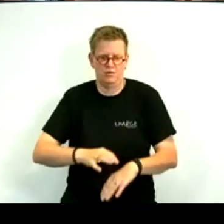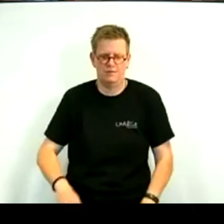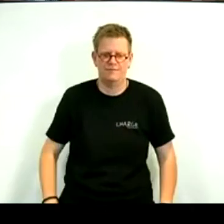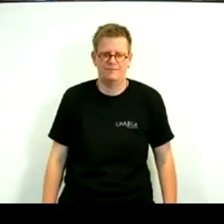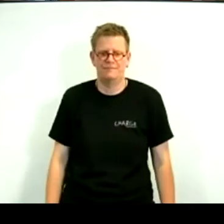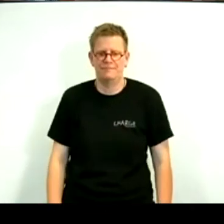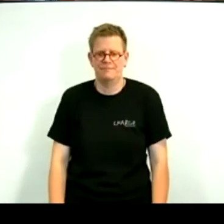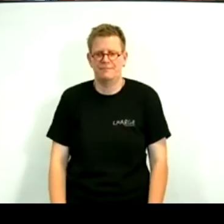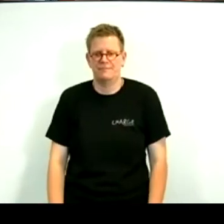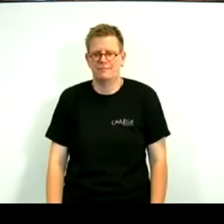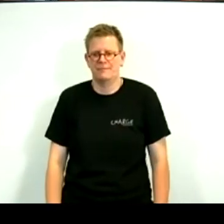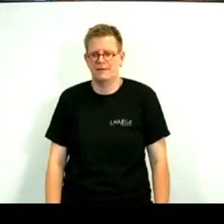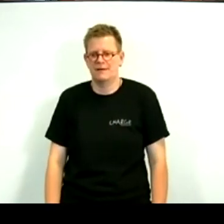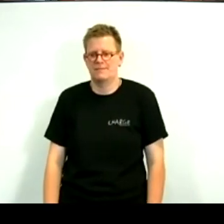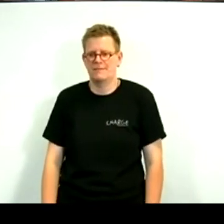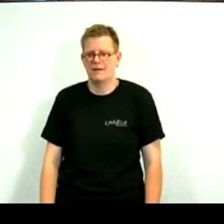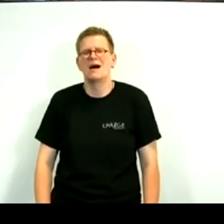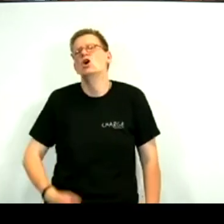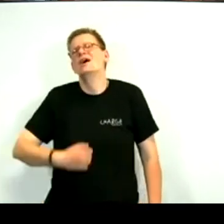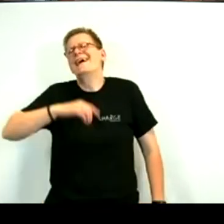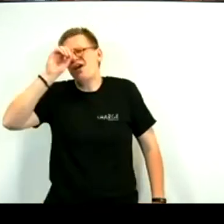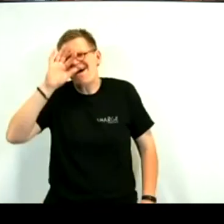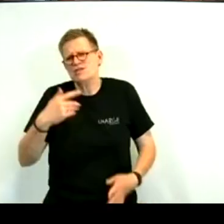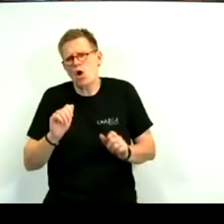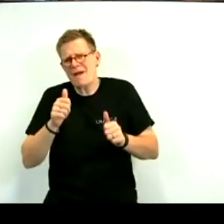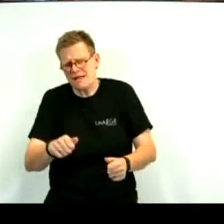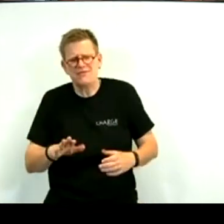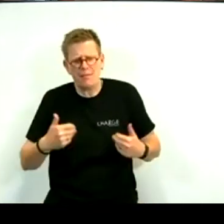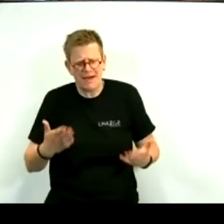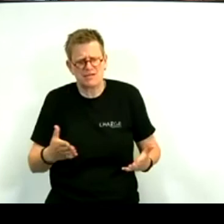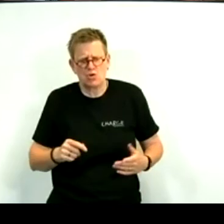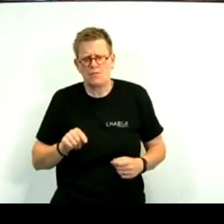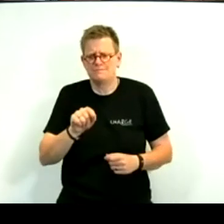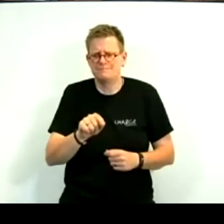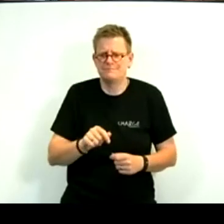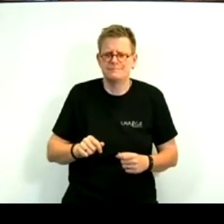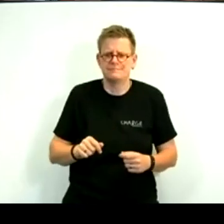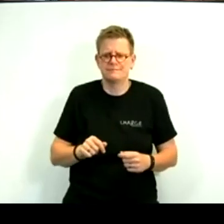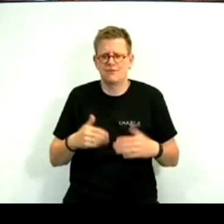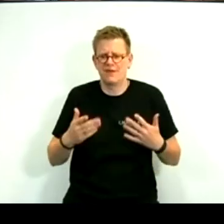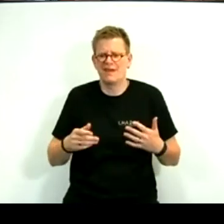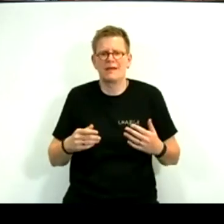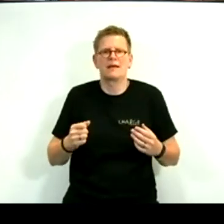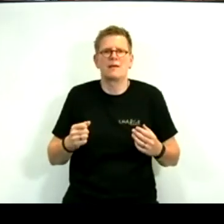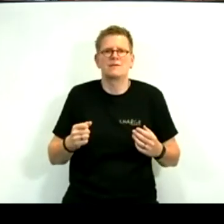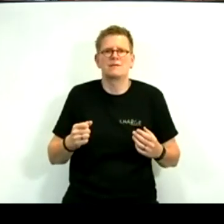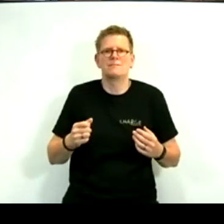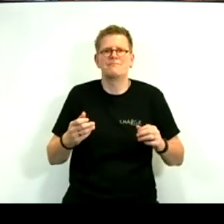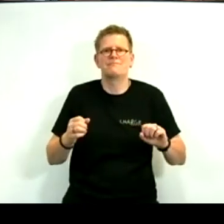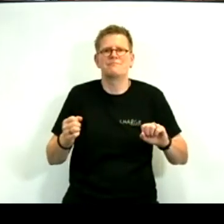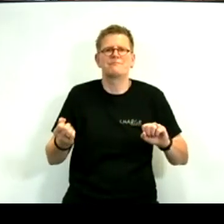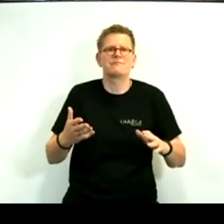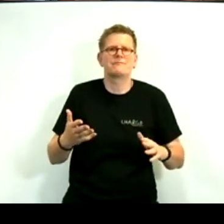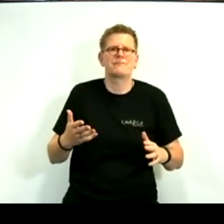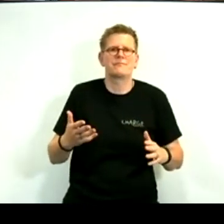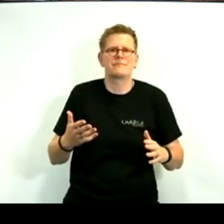is a clinical definition of a reflex. This is a reflex that connects our